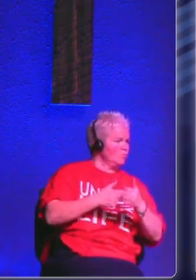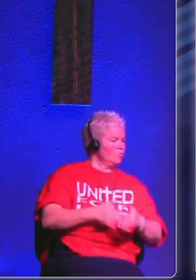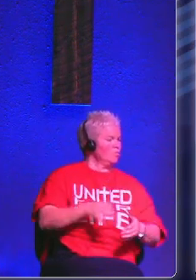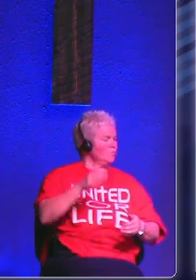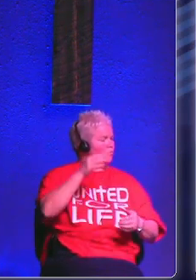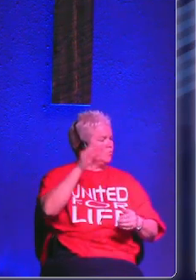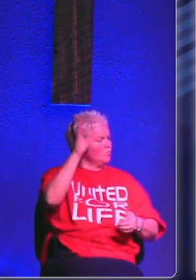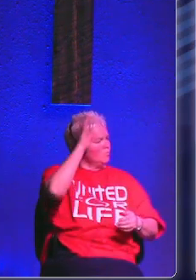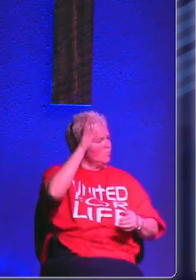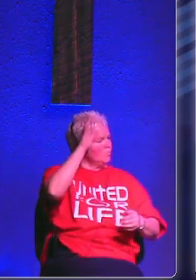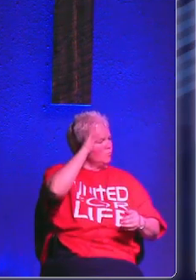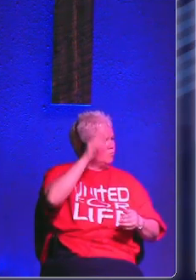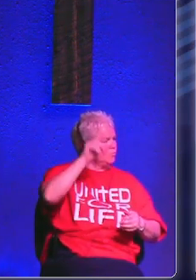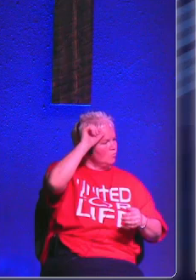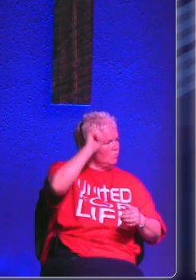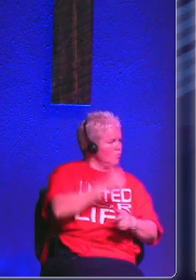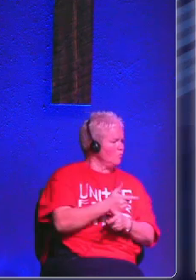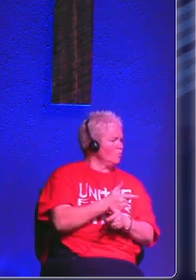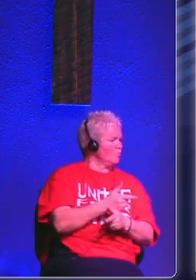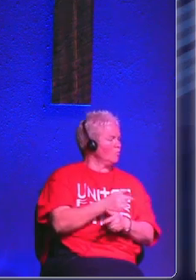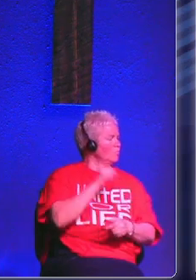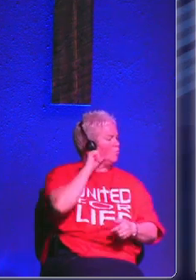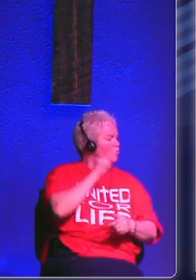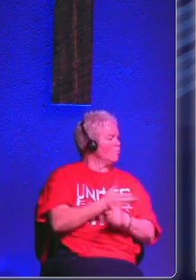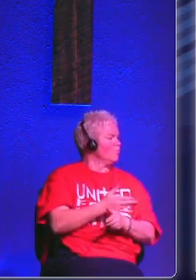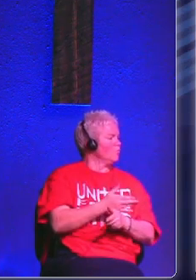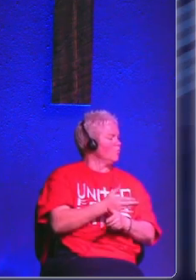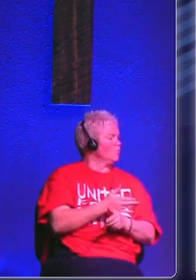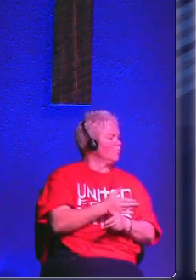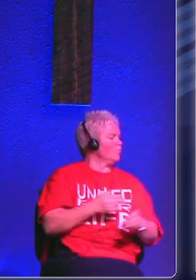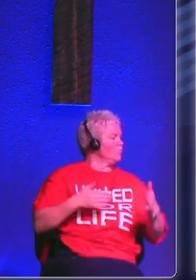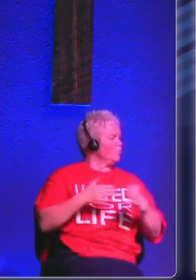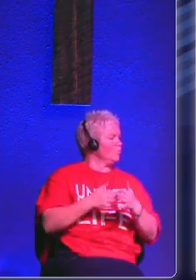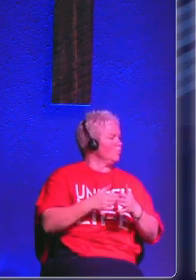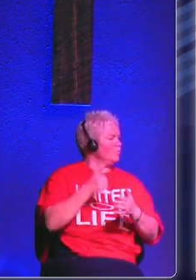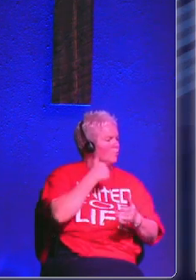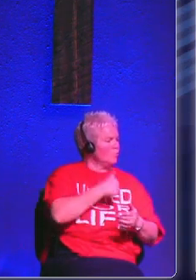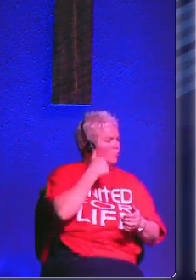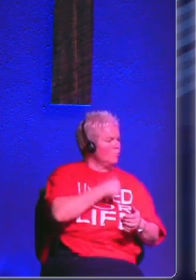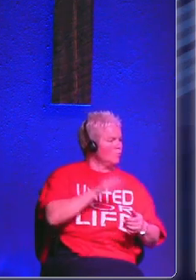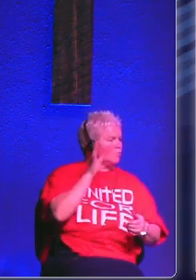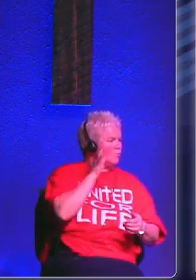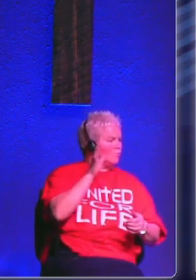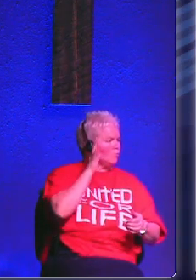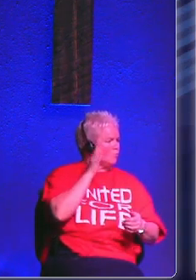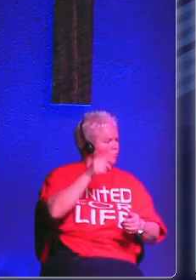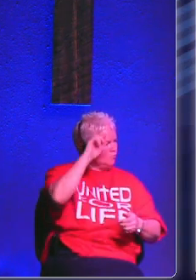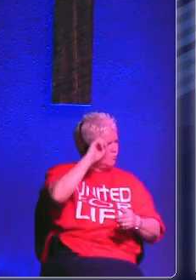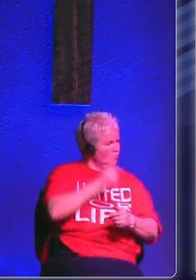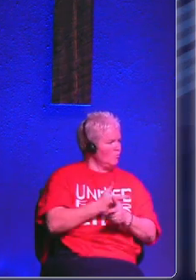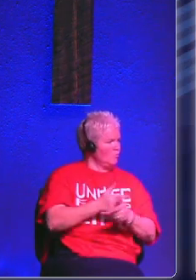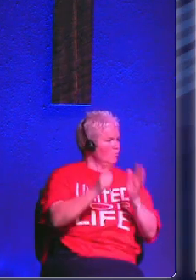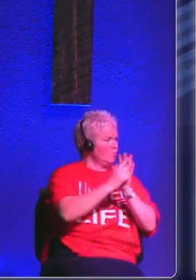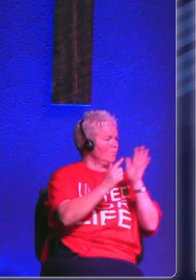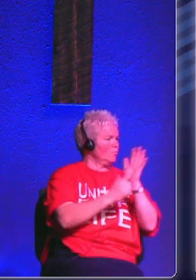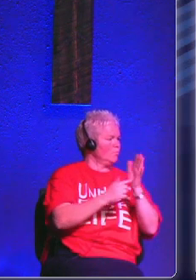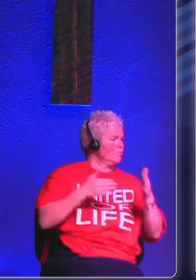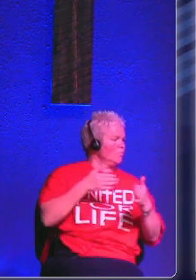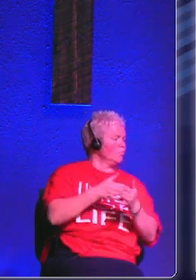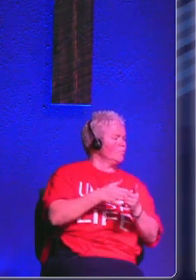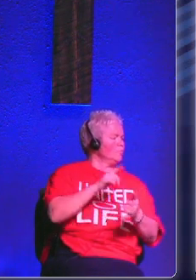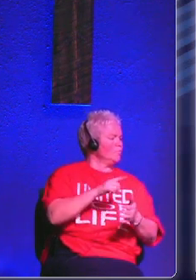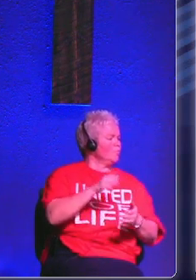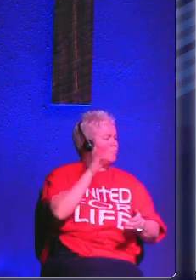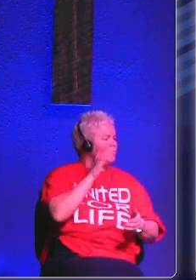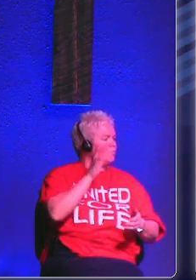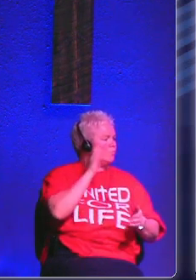and daughter-in-law against her mother-in-law. And a person's enemies will be those of his own household. Whoever loves father or